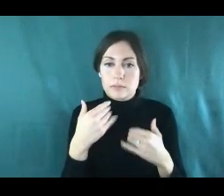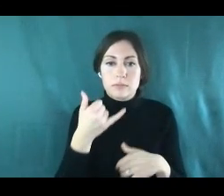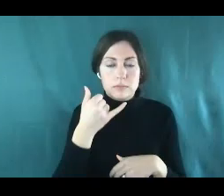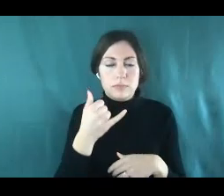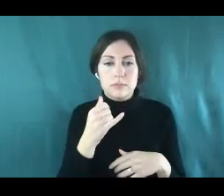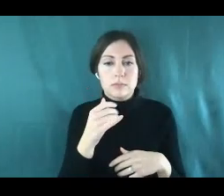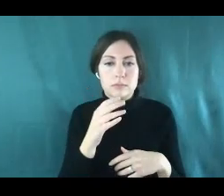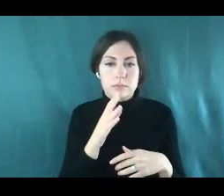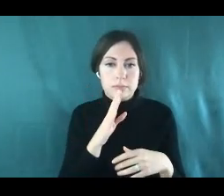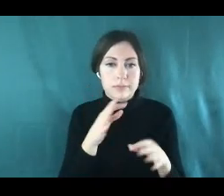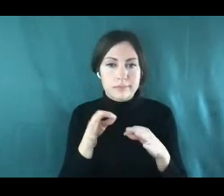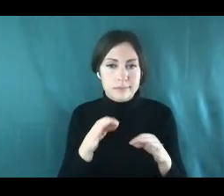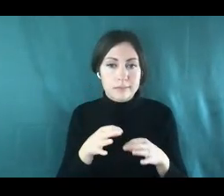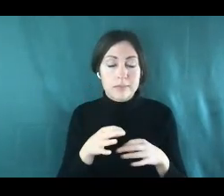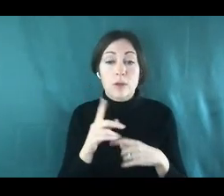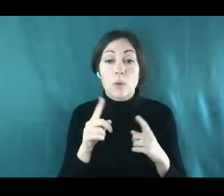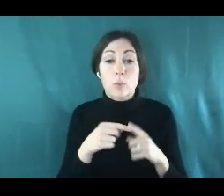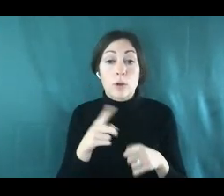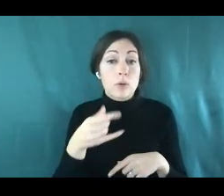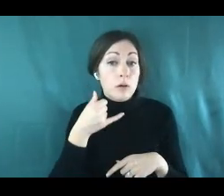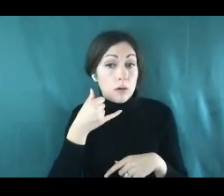enter